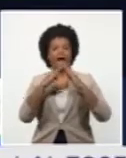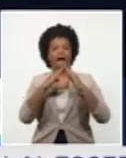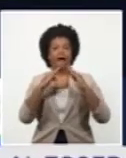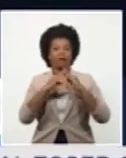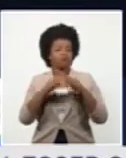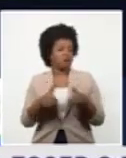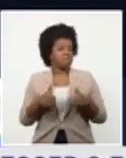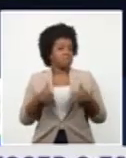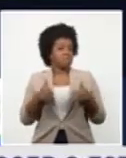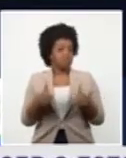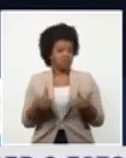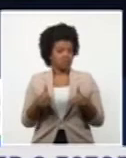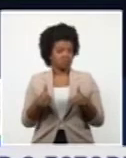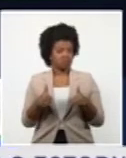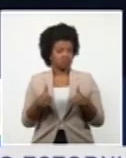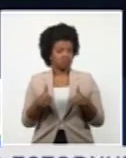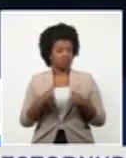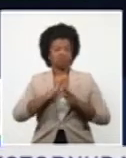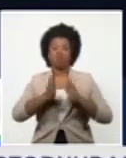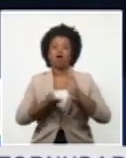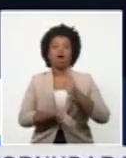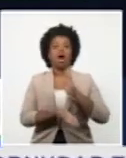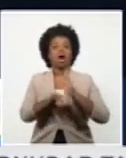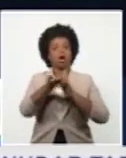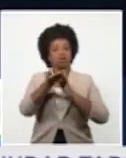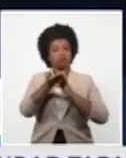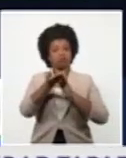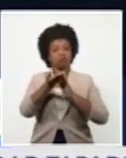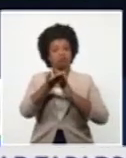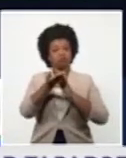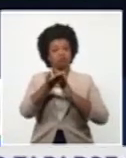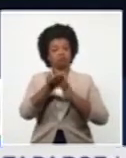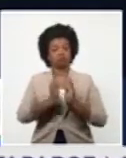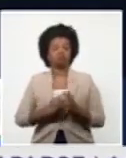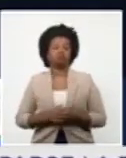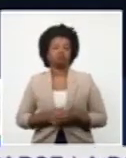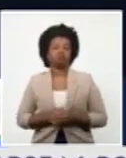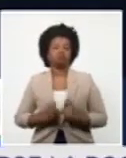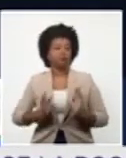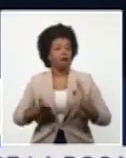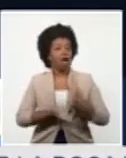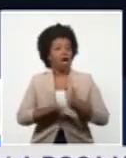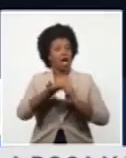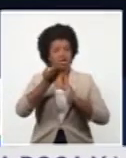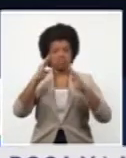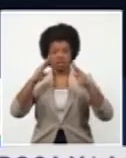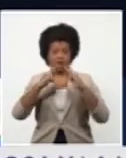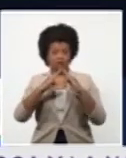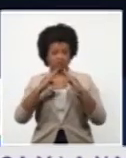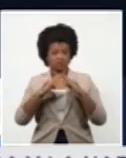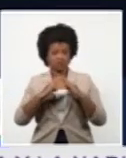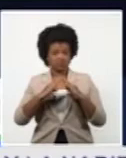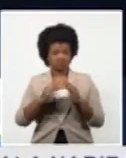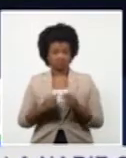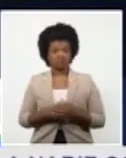out of the 2,119 who have been diagnosed with the disease